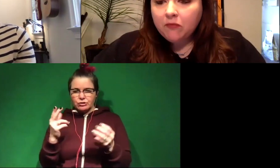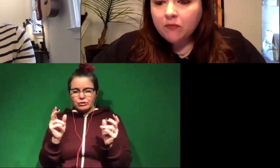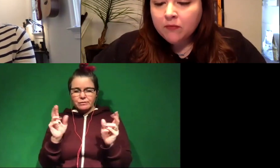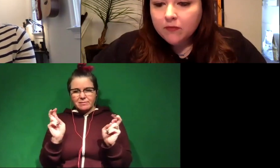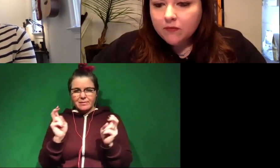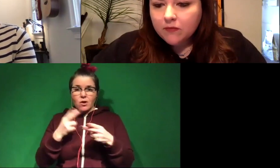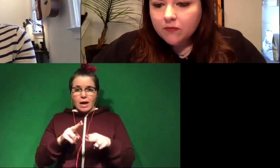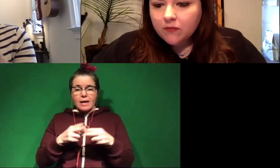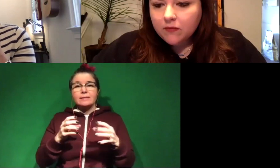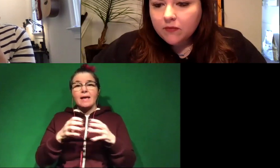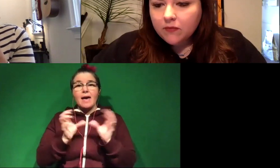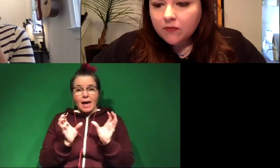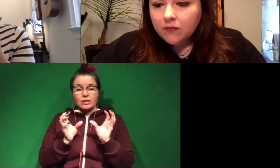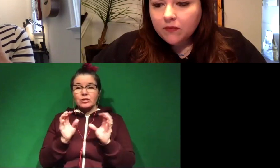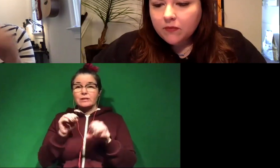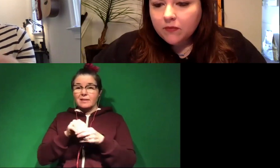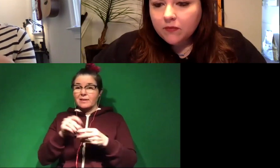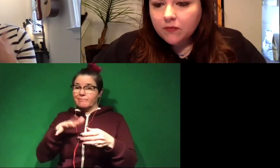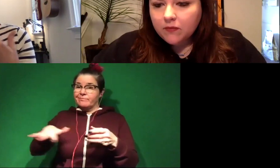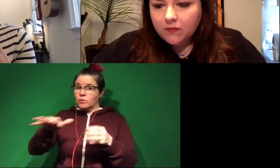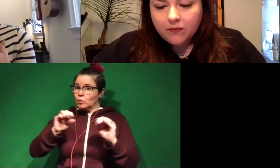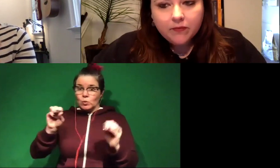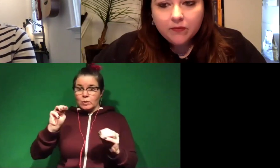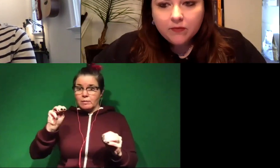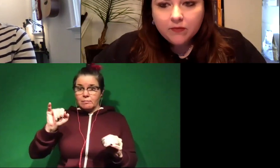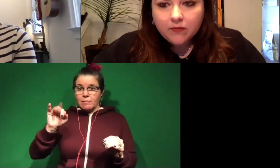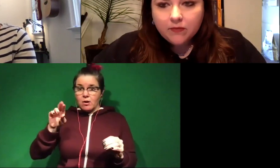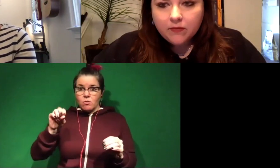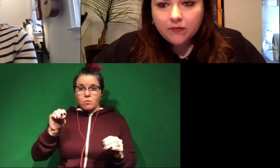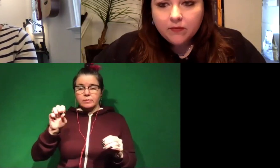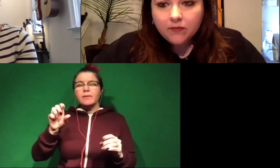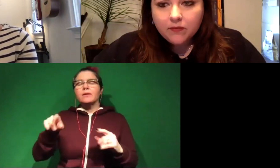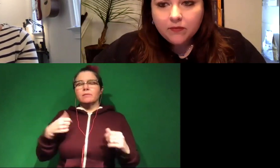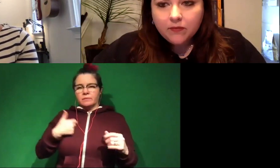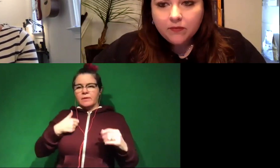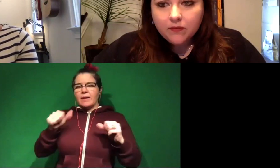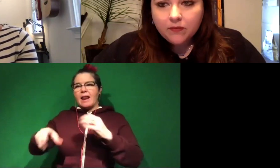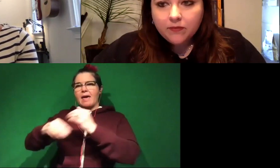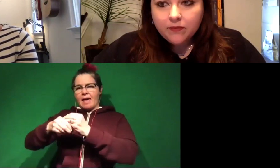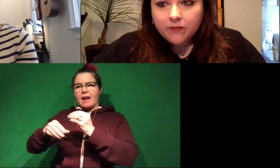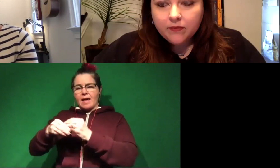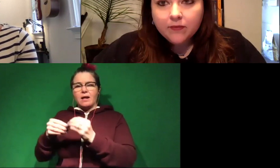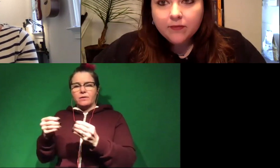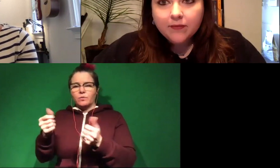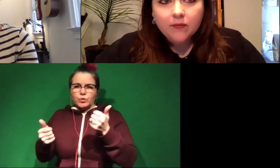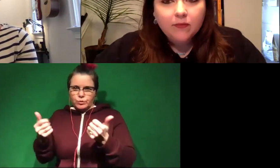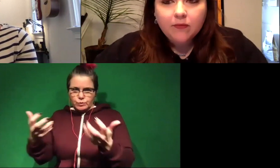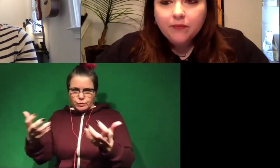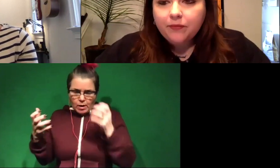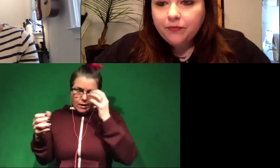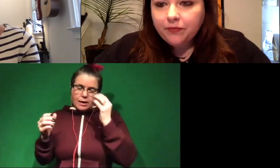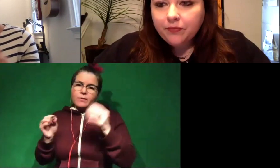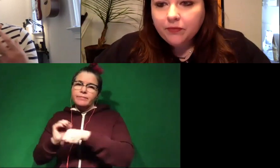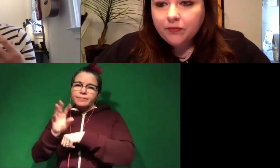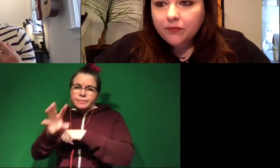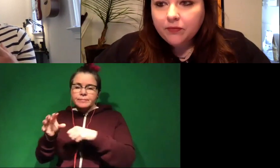them into media that has no microbes. And then we can, again, add the microbes we're interested in, seeing how those microbes affect their ability to take